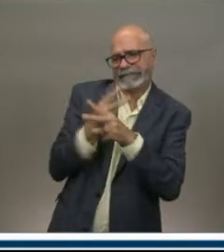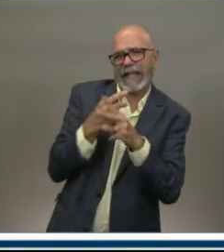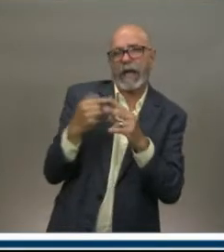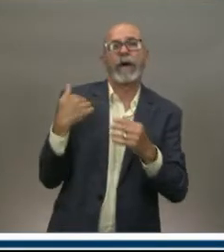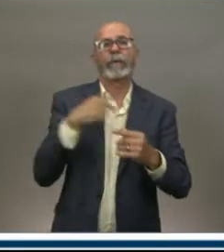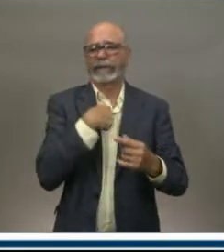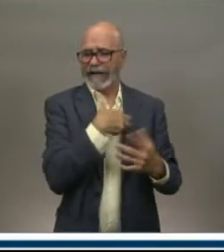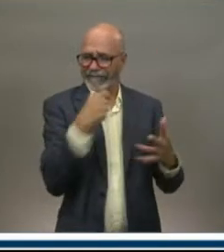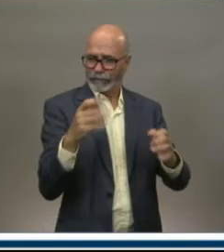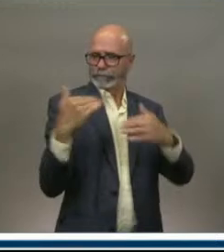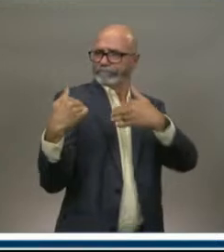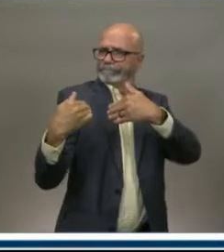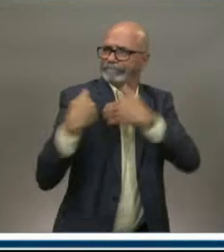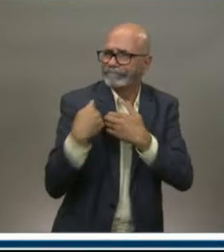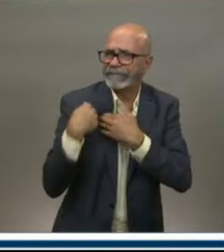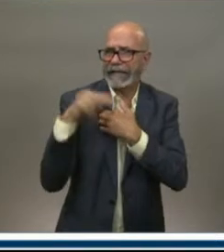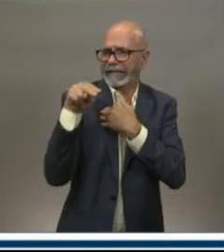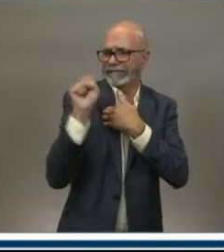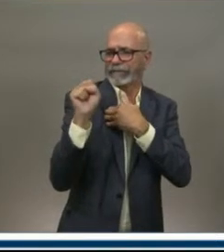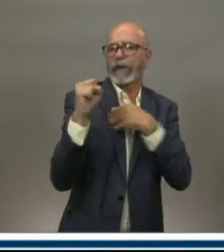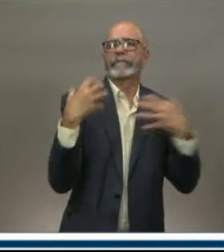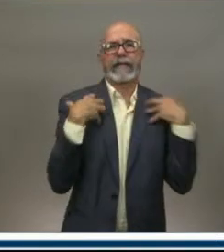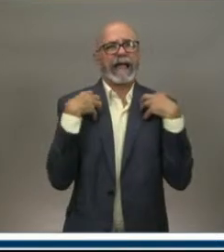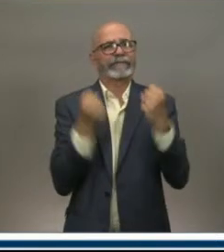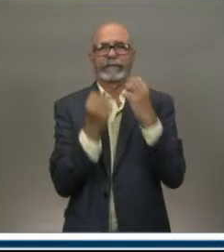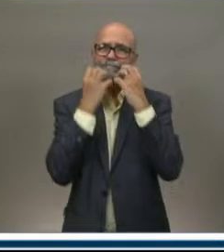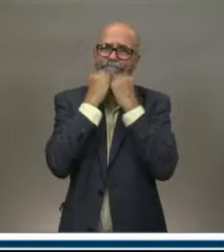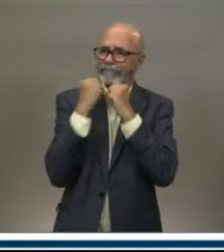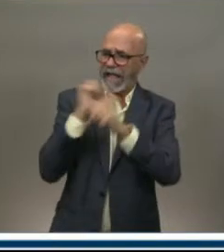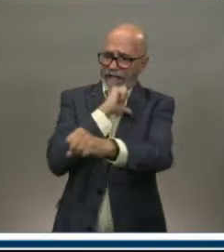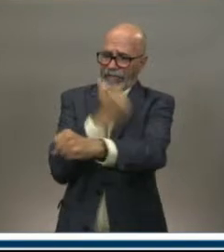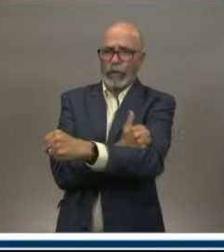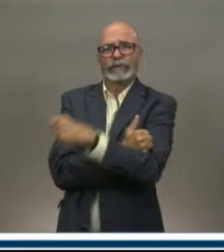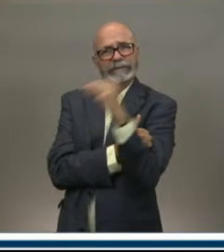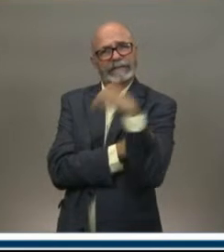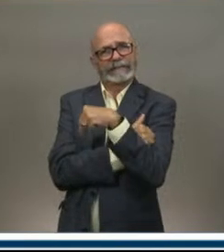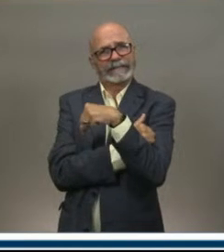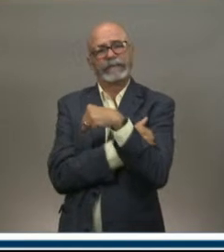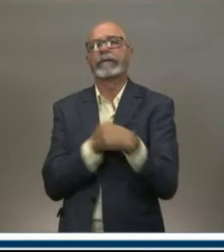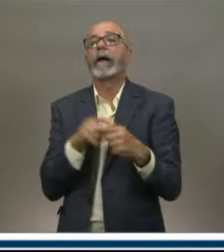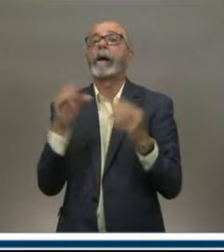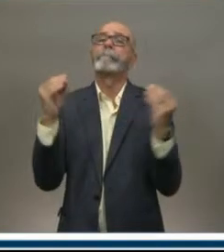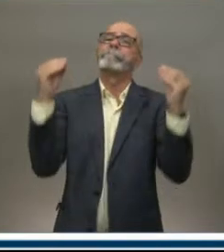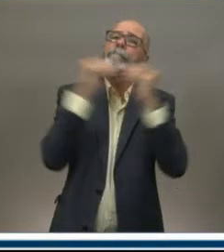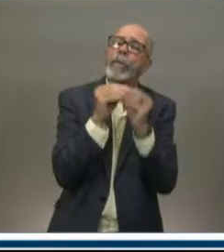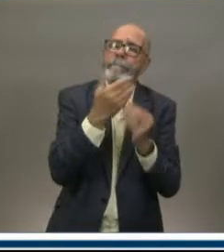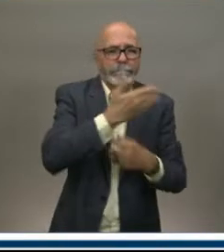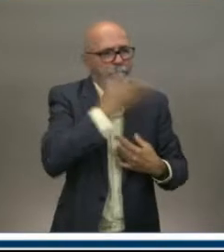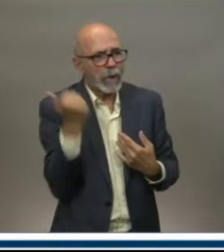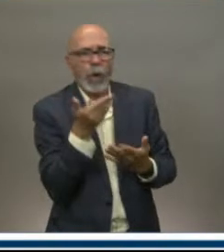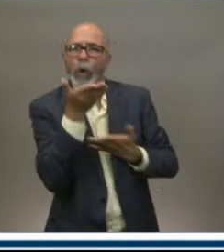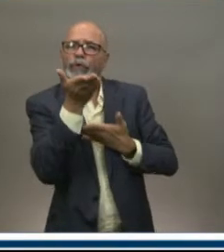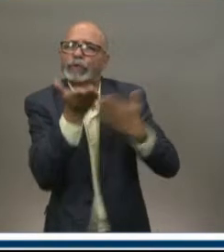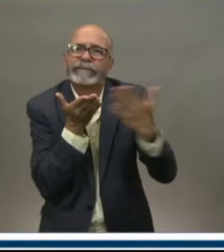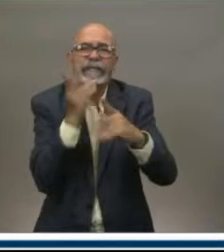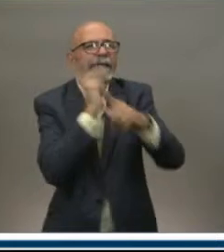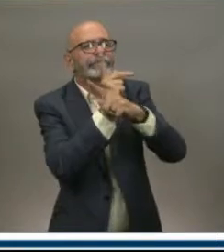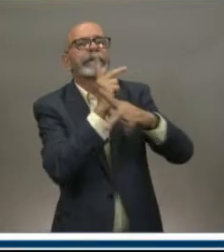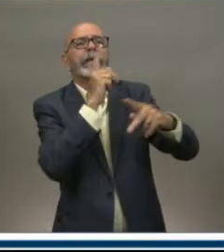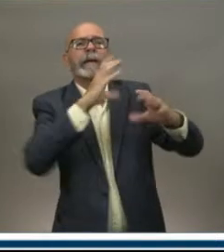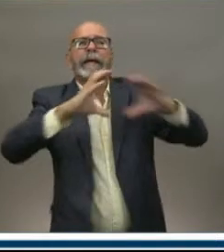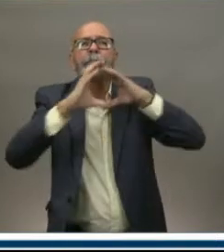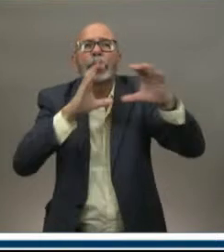Authority, restructuring the disaster response teams, and improving communication throughout. And we agree with